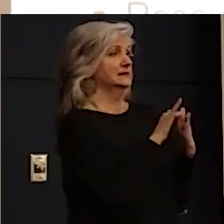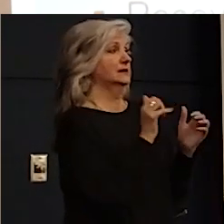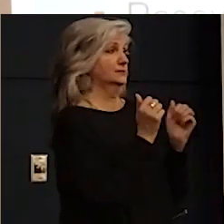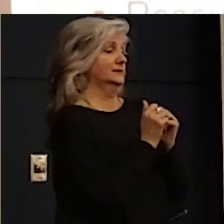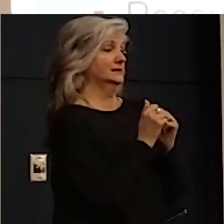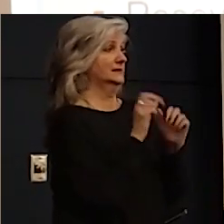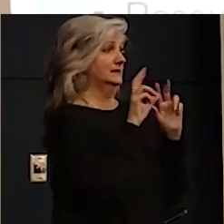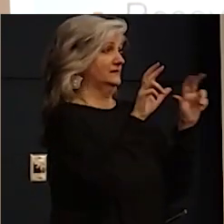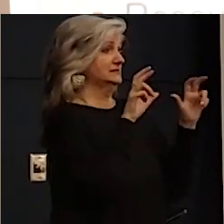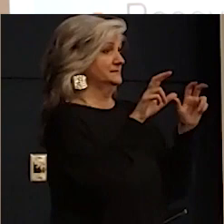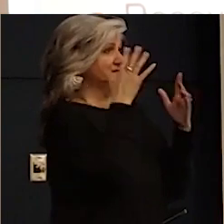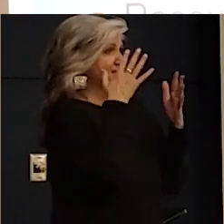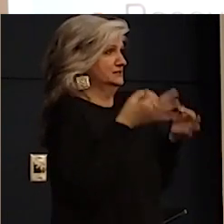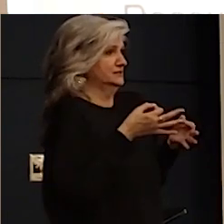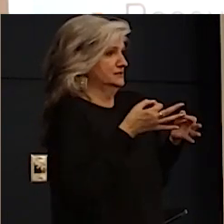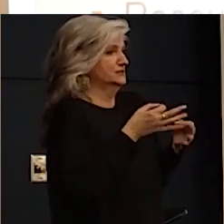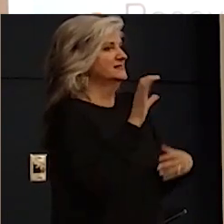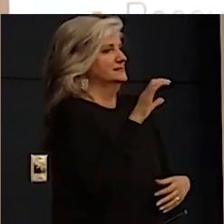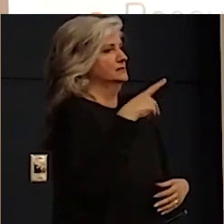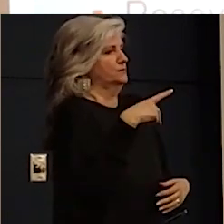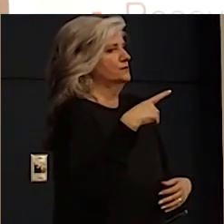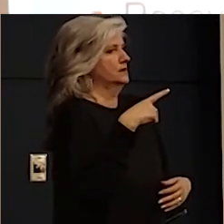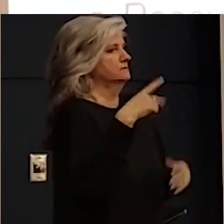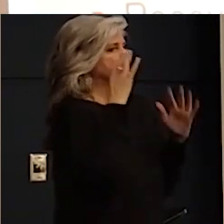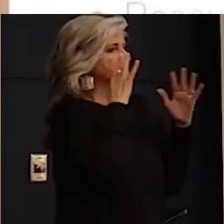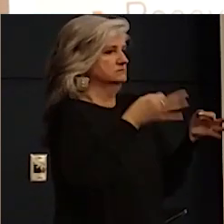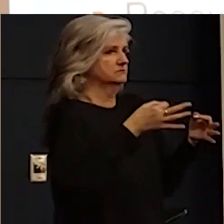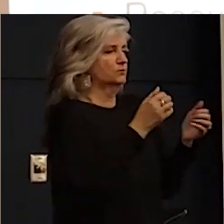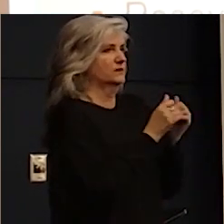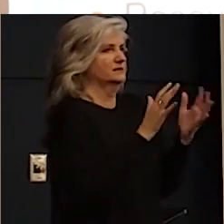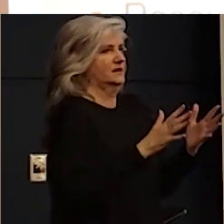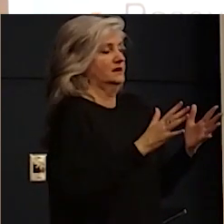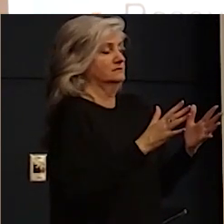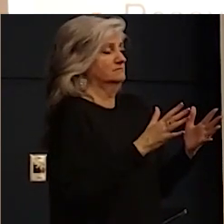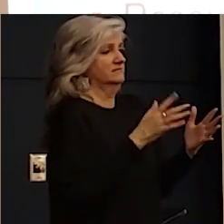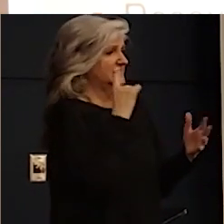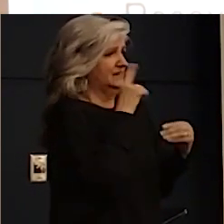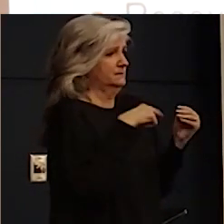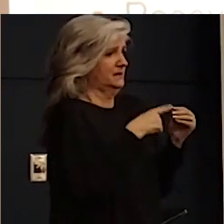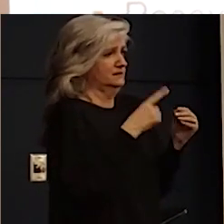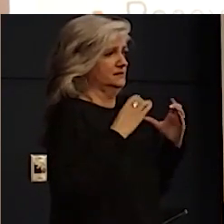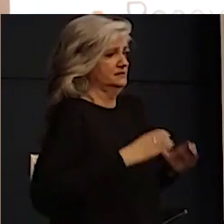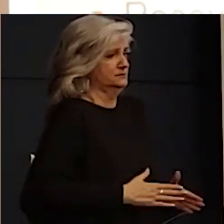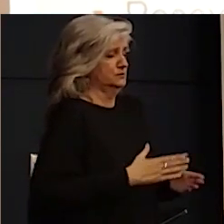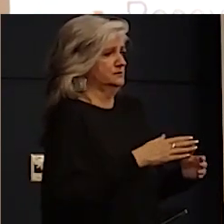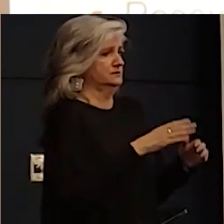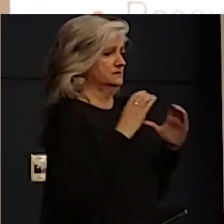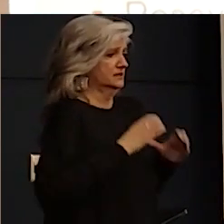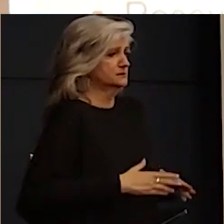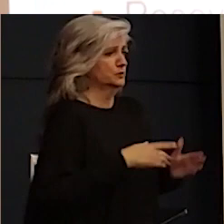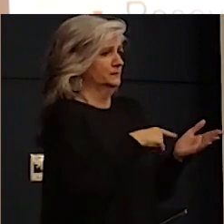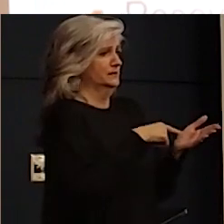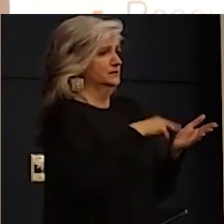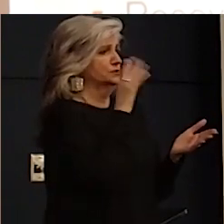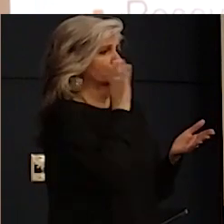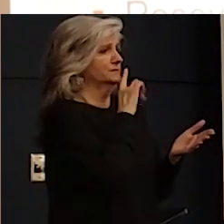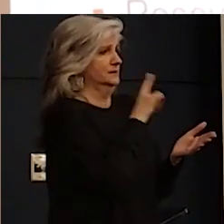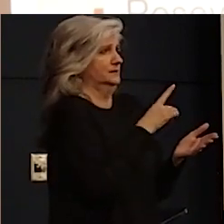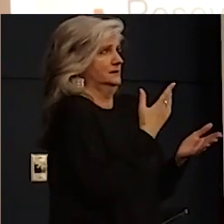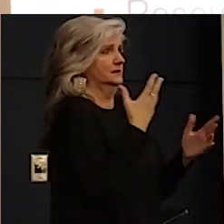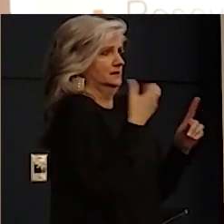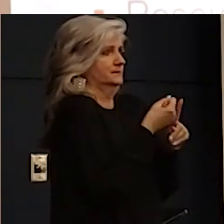the investment decisions that CenterPoint has made without adequate regard for their customers and how the customer bills are going to be impacted by those